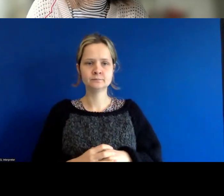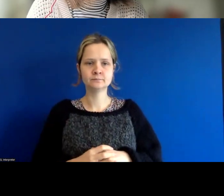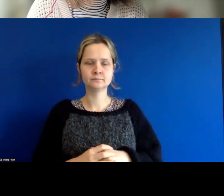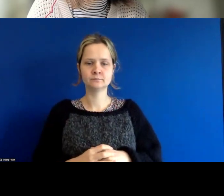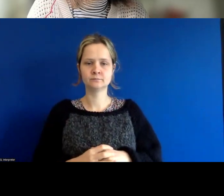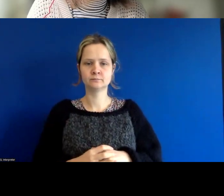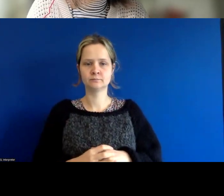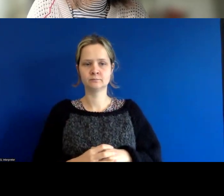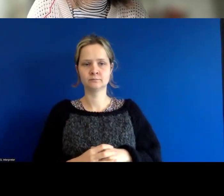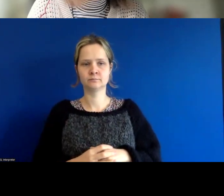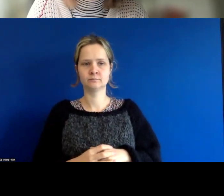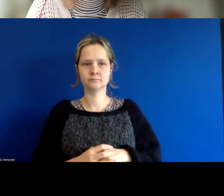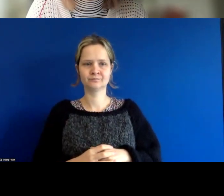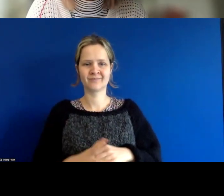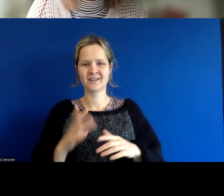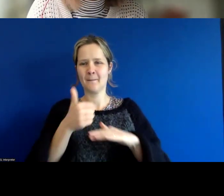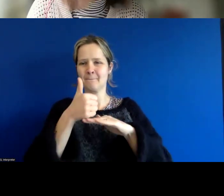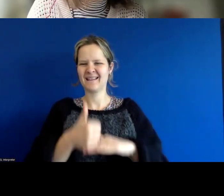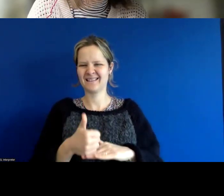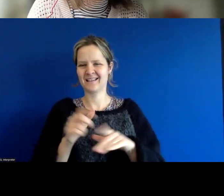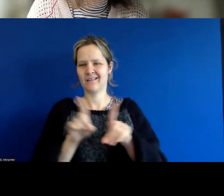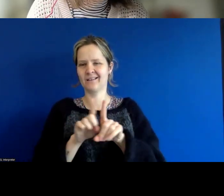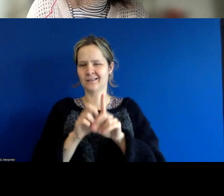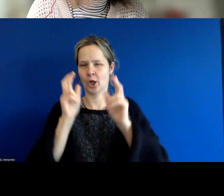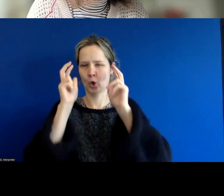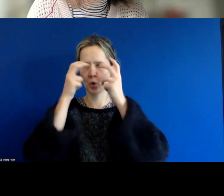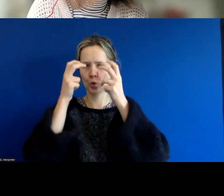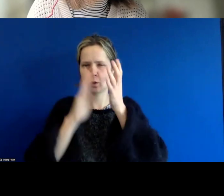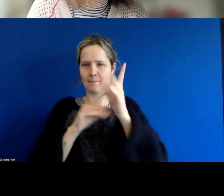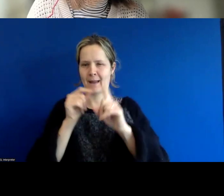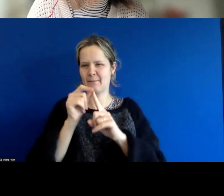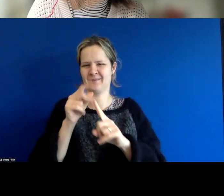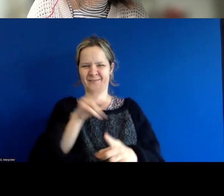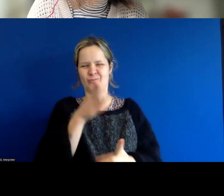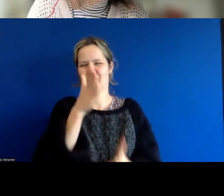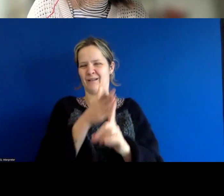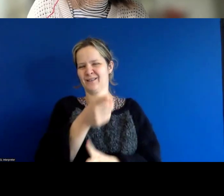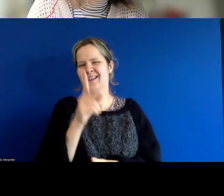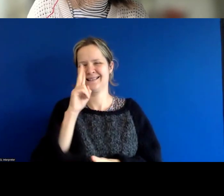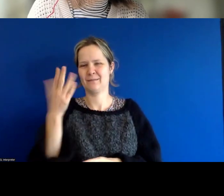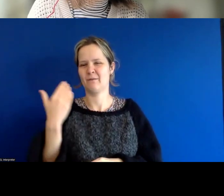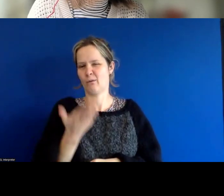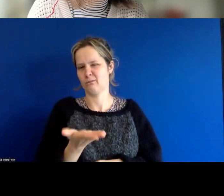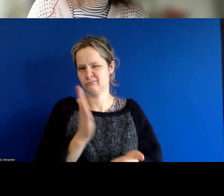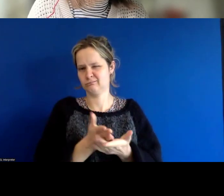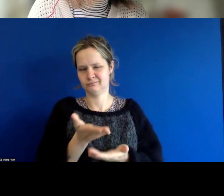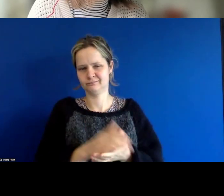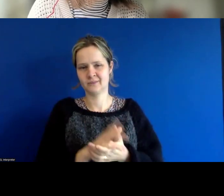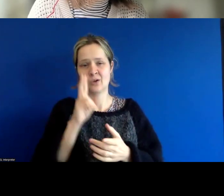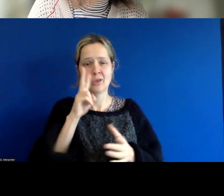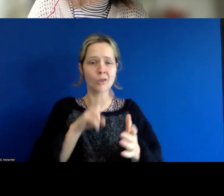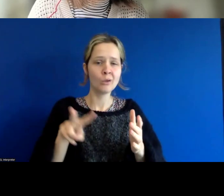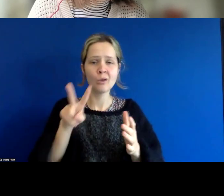you'll come into a very basic Google map. So hopefully this is very familiar to most of you. You can look around the